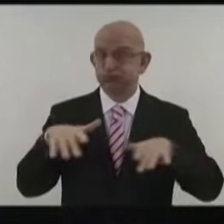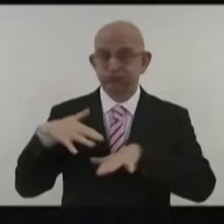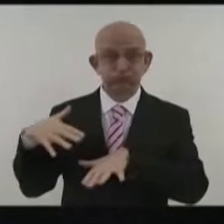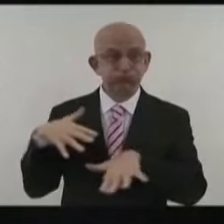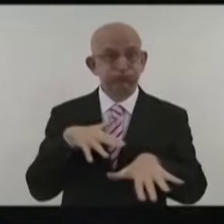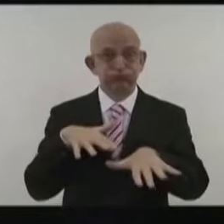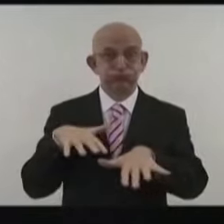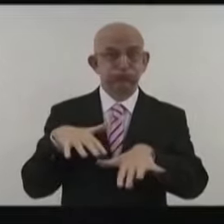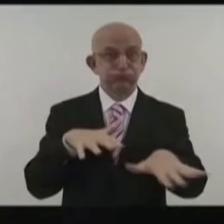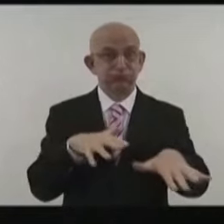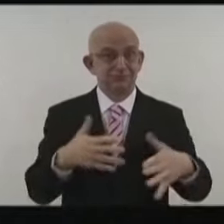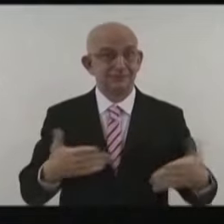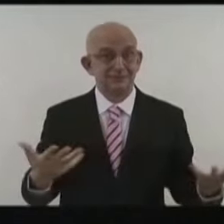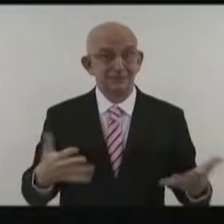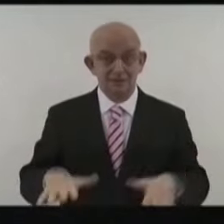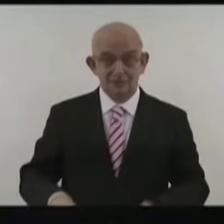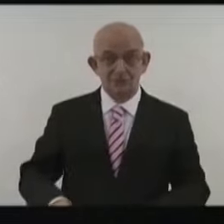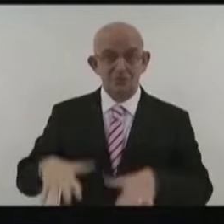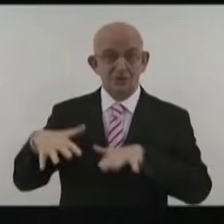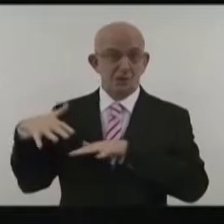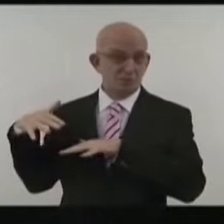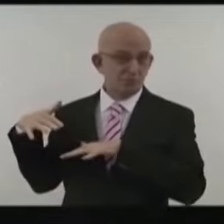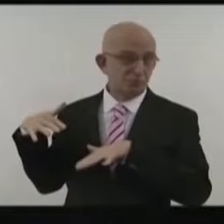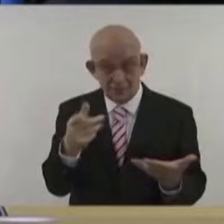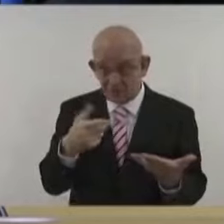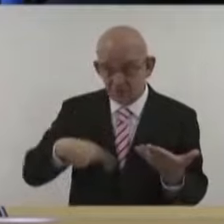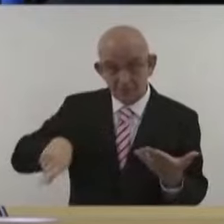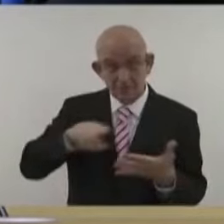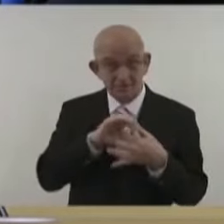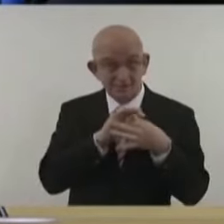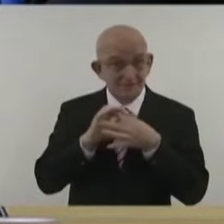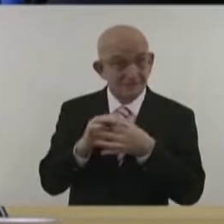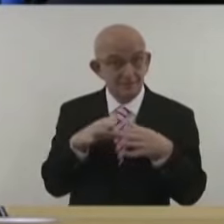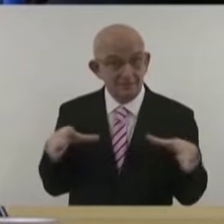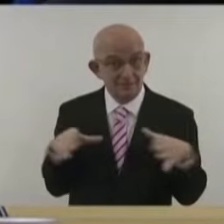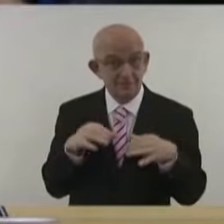destroyed livelihoods and killed over 2.4 million livestock.